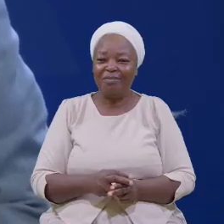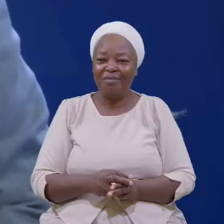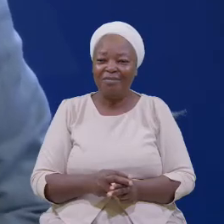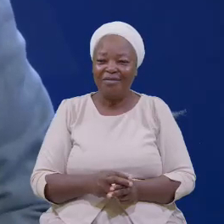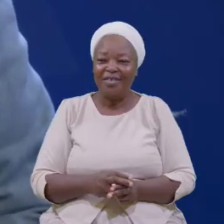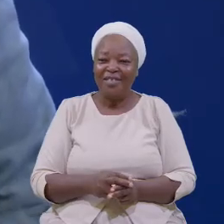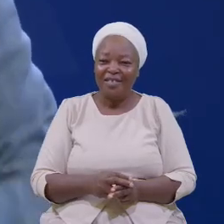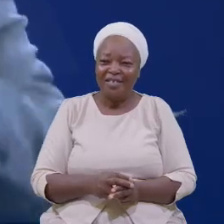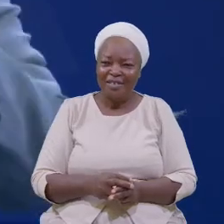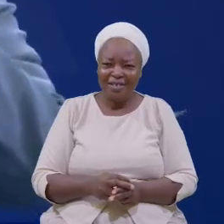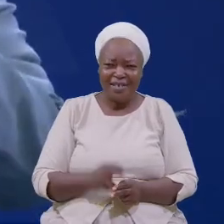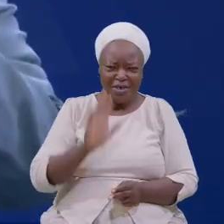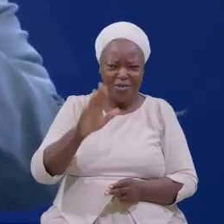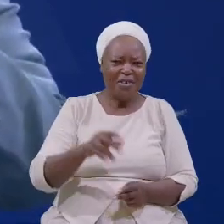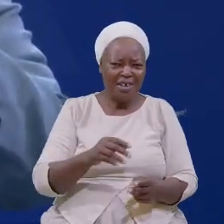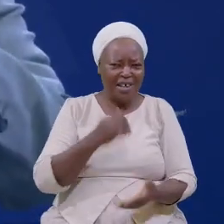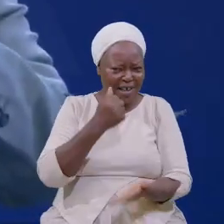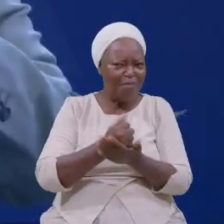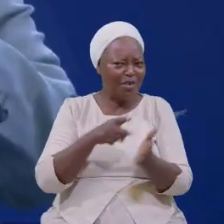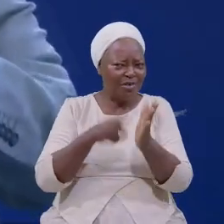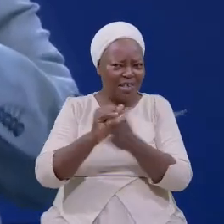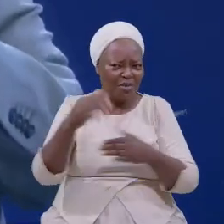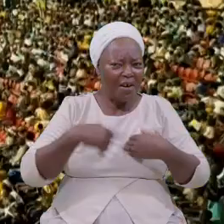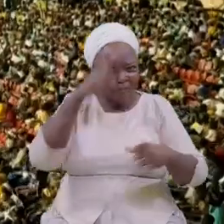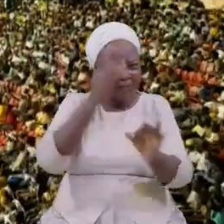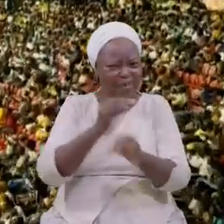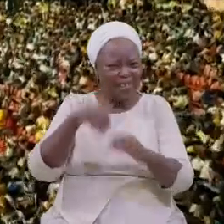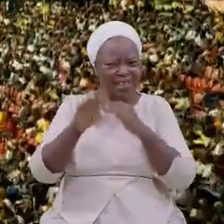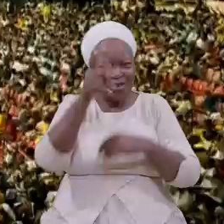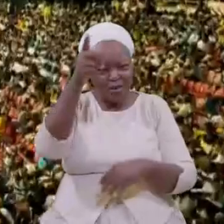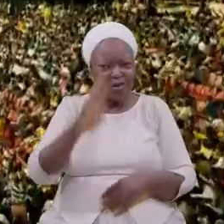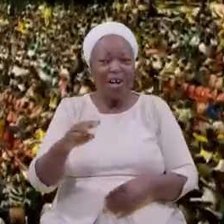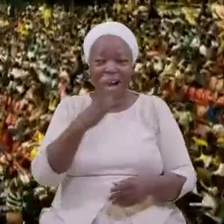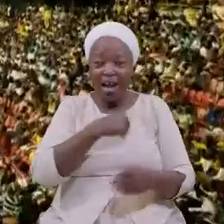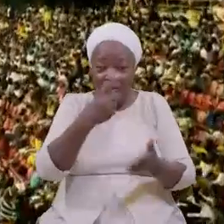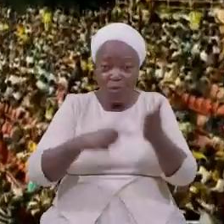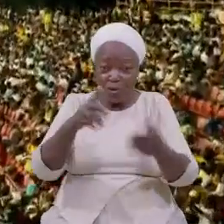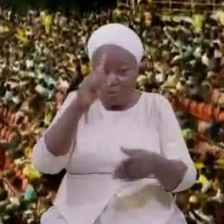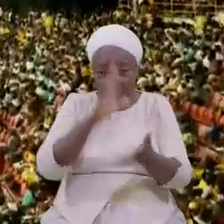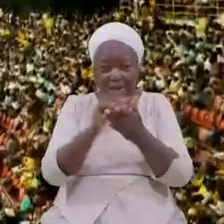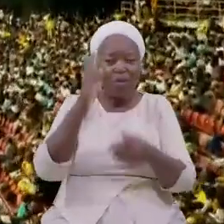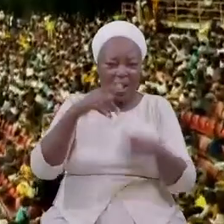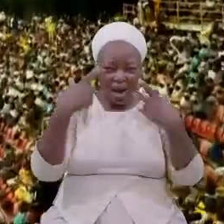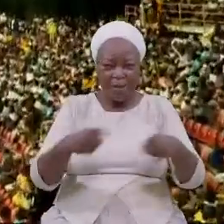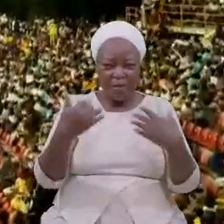Your amen shows you have faith in God, and what you believe will happen tonight.